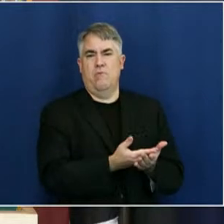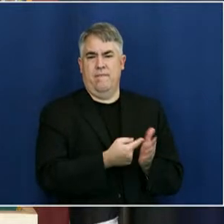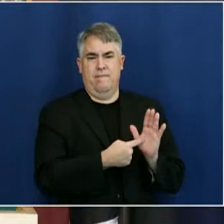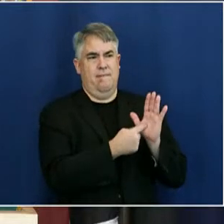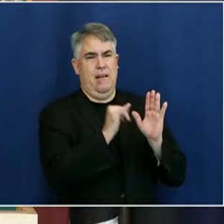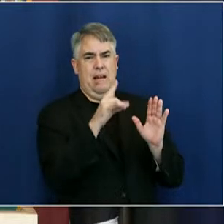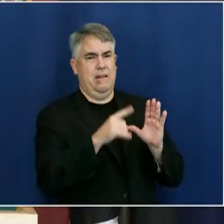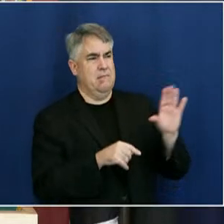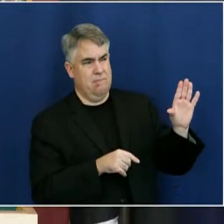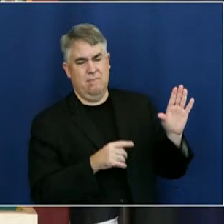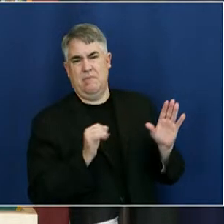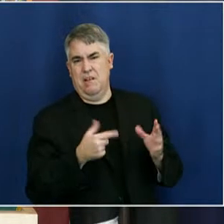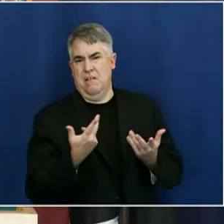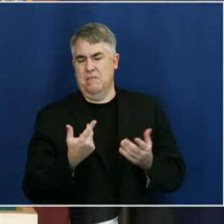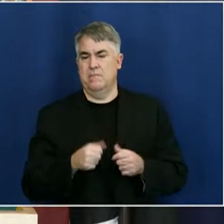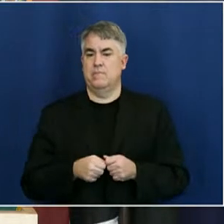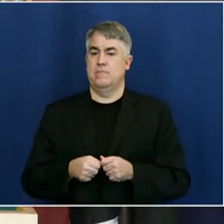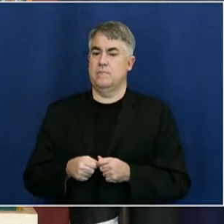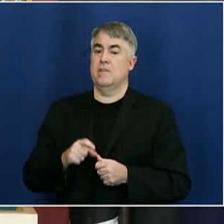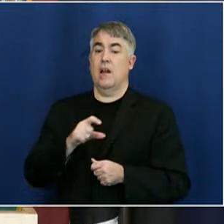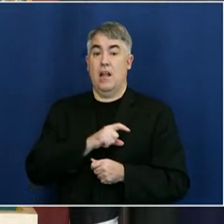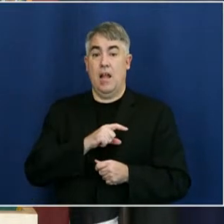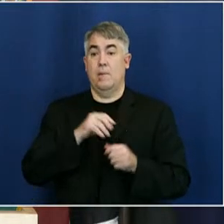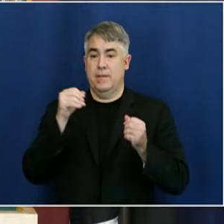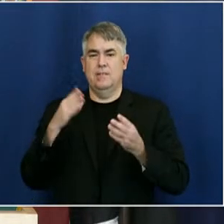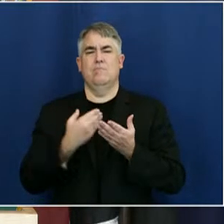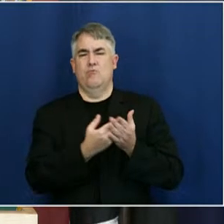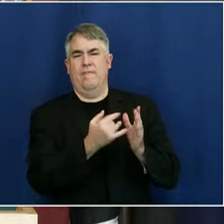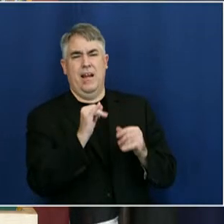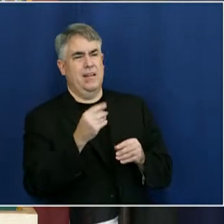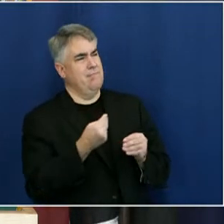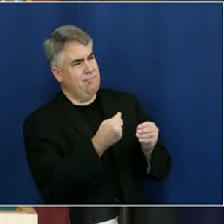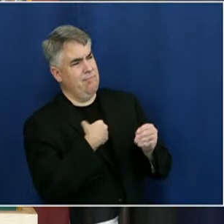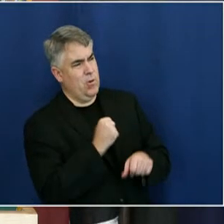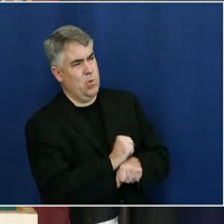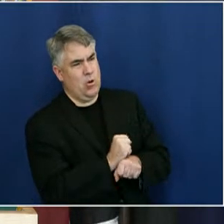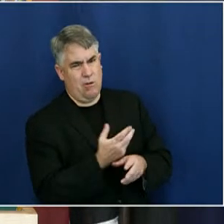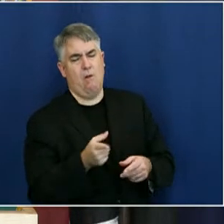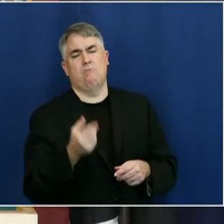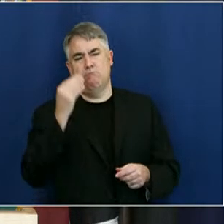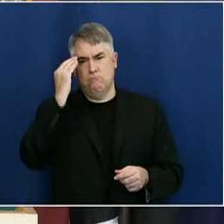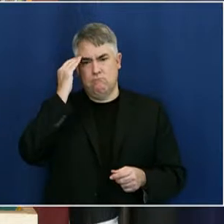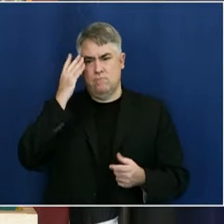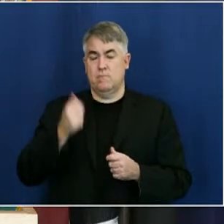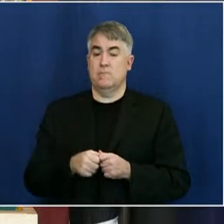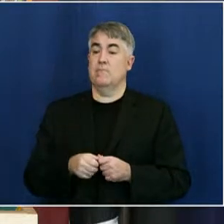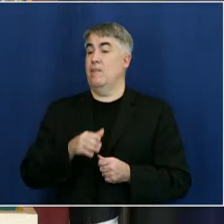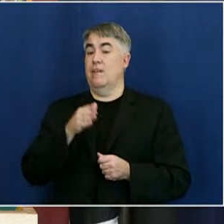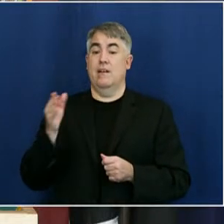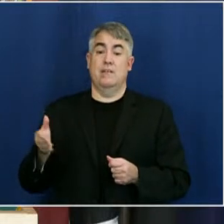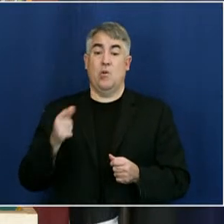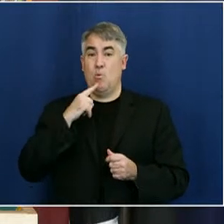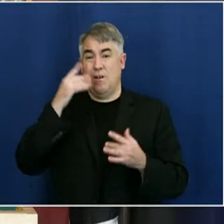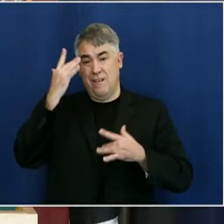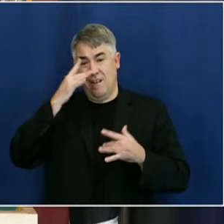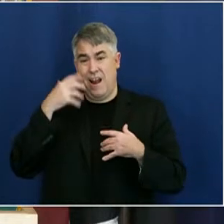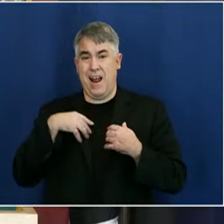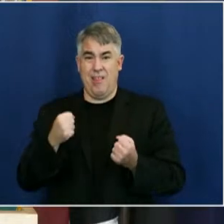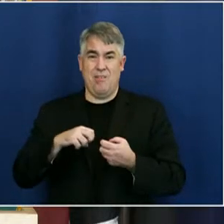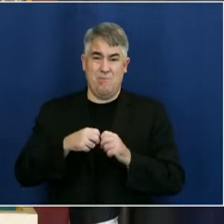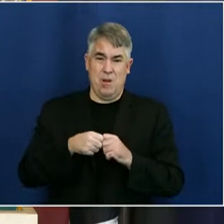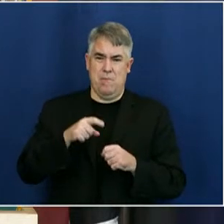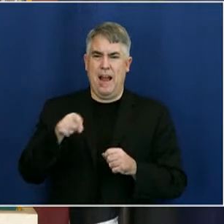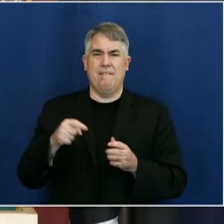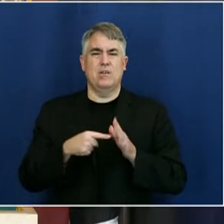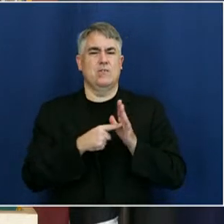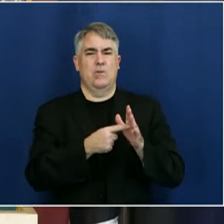categories of essential workers. And I think most people that have an underlying health condition will have some corresponding ability to